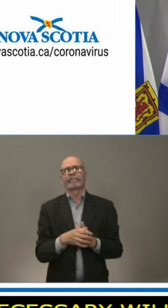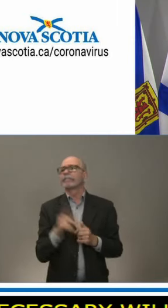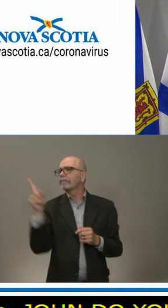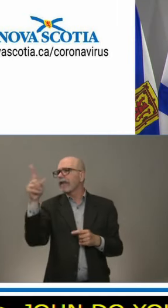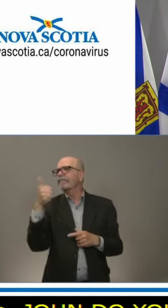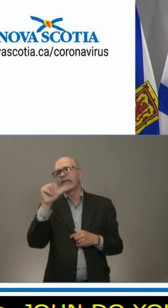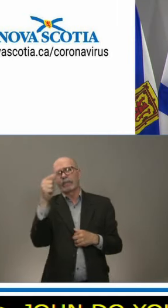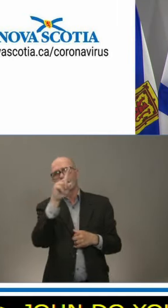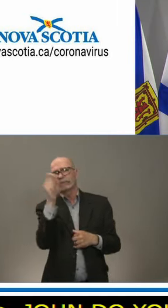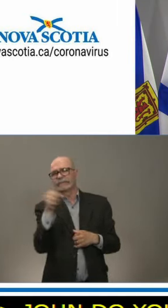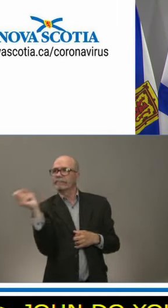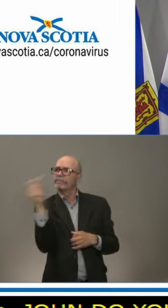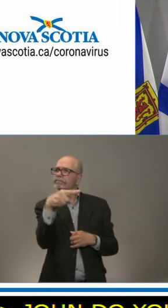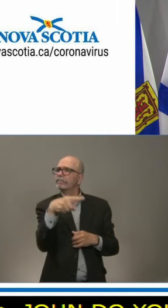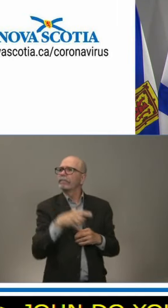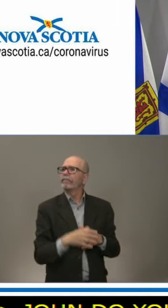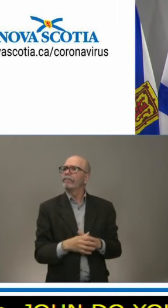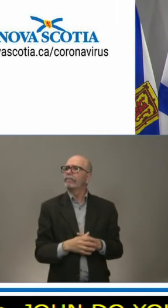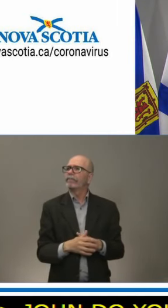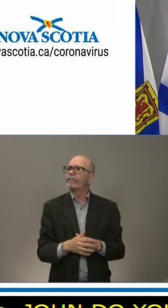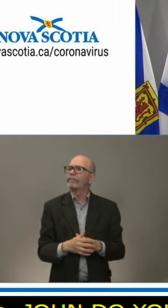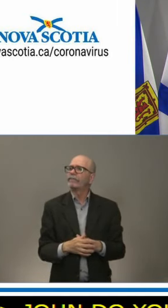say whether there is a COVID unit